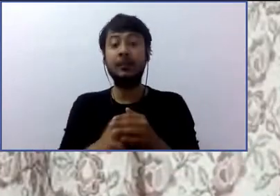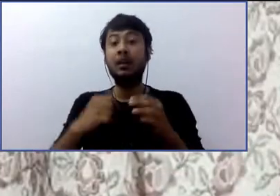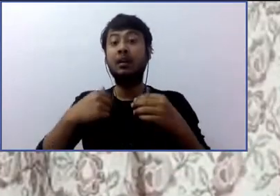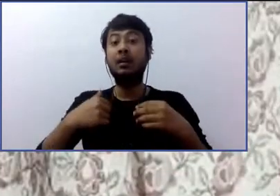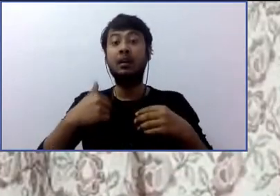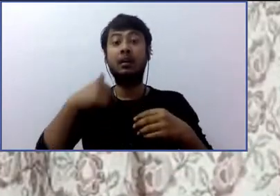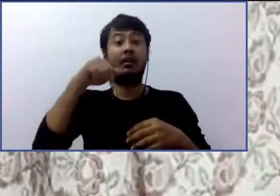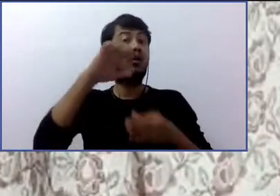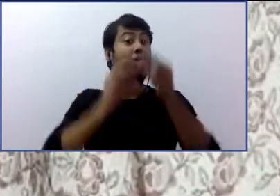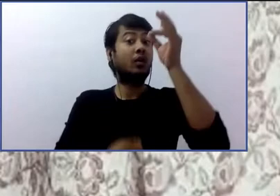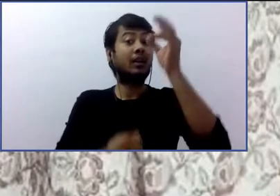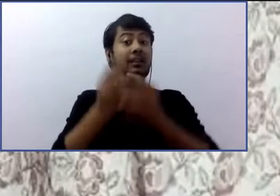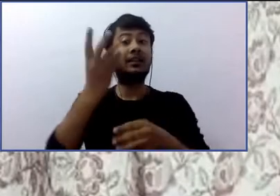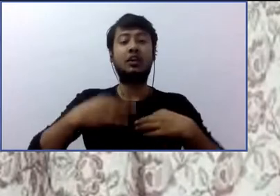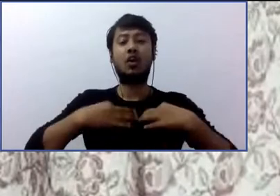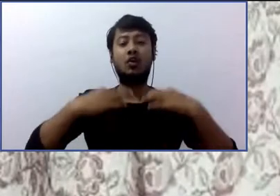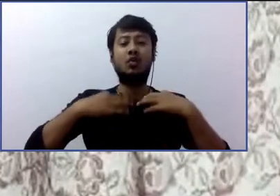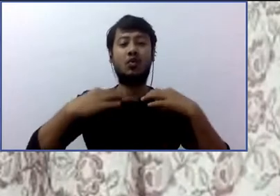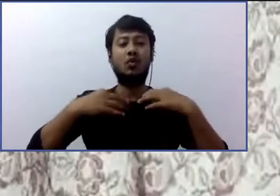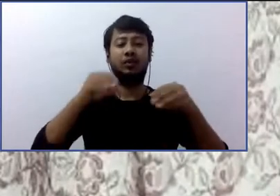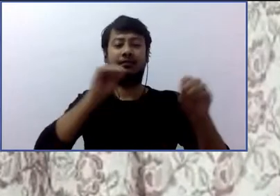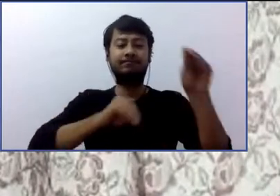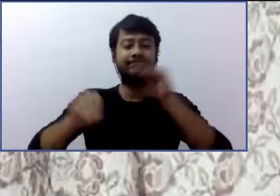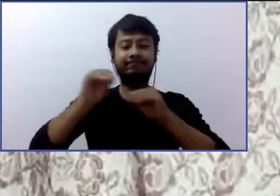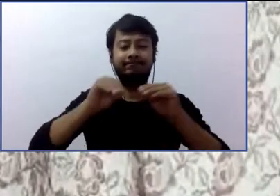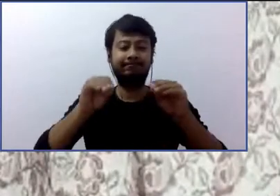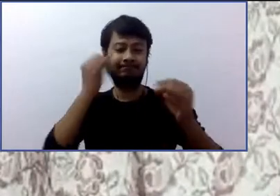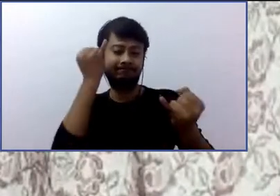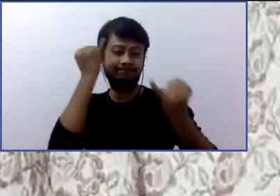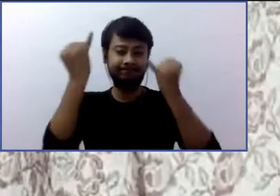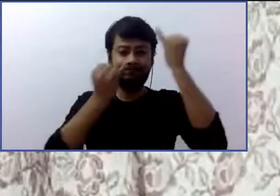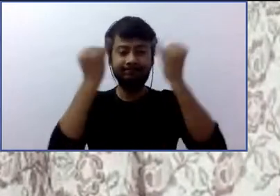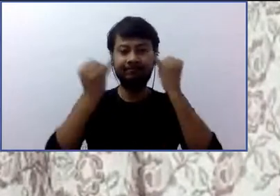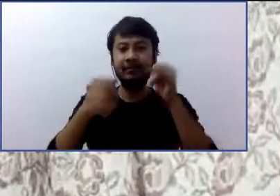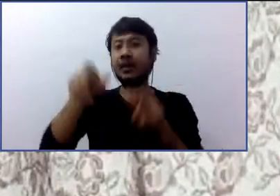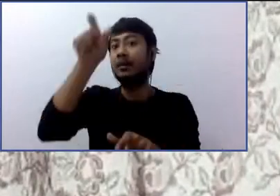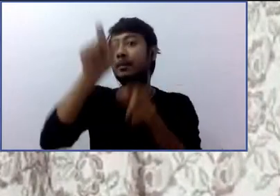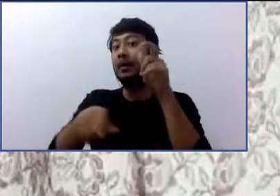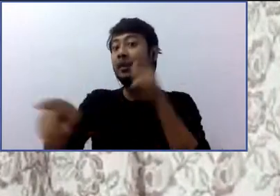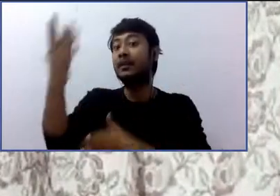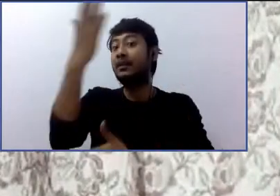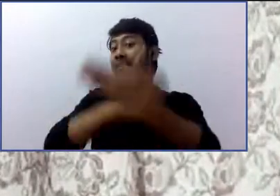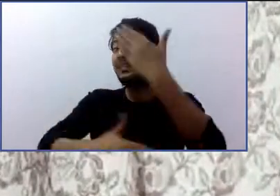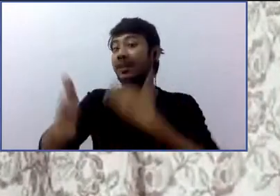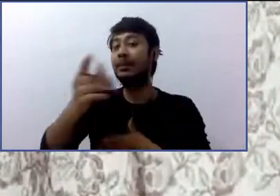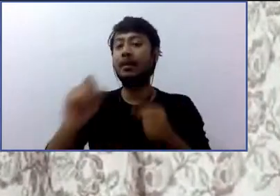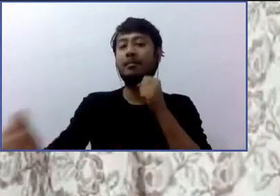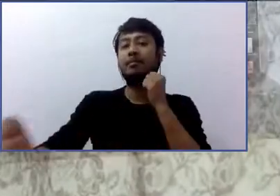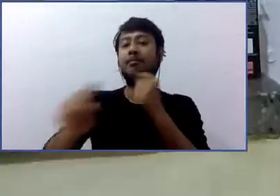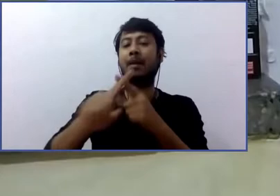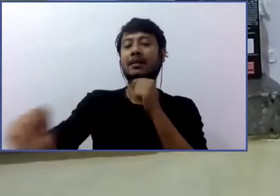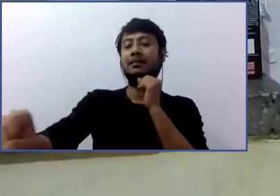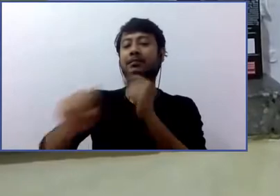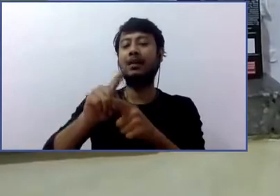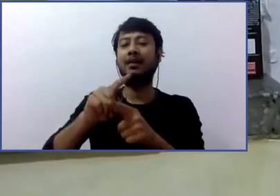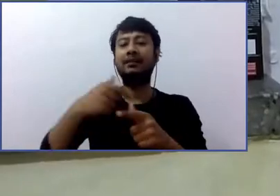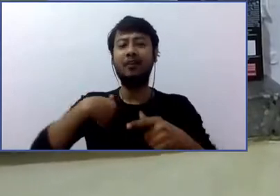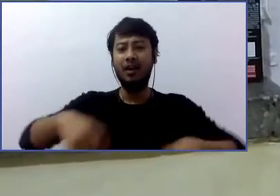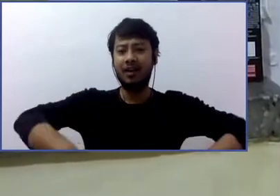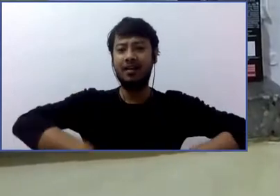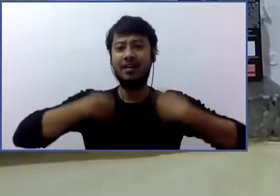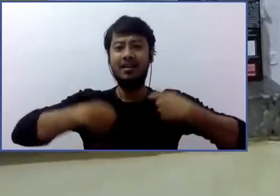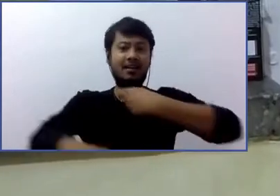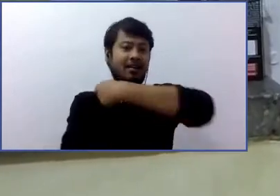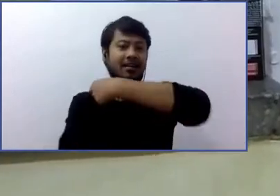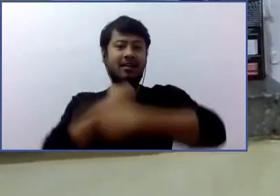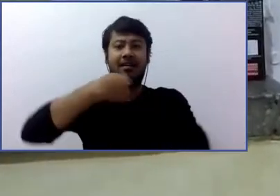around people's physical needs and challenges, and it makes the clothes easy and quick to wear and as independently